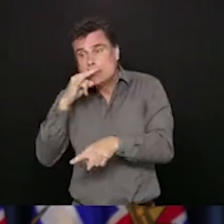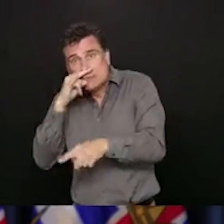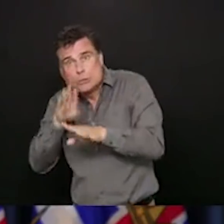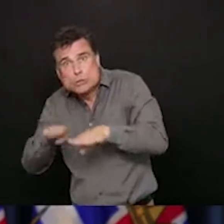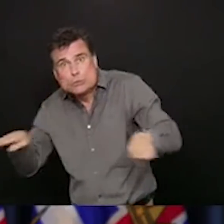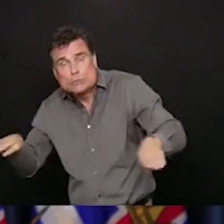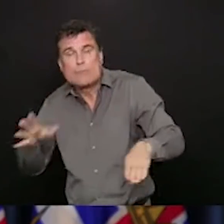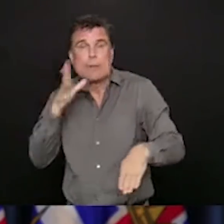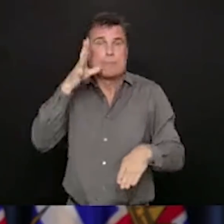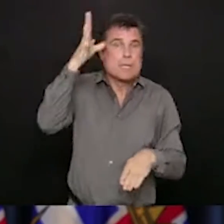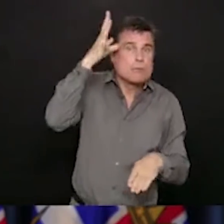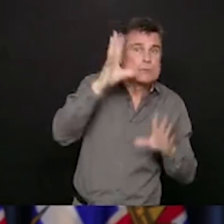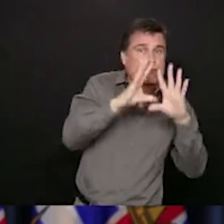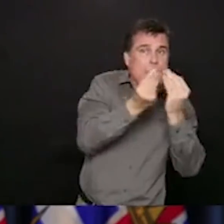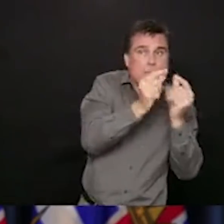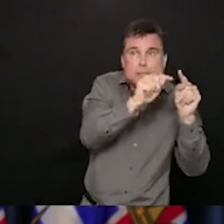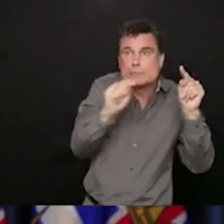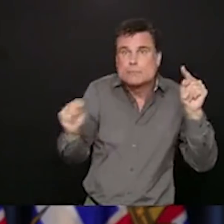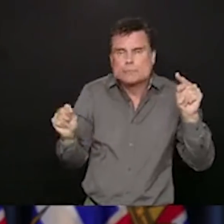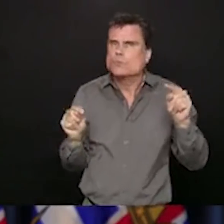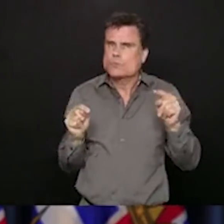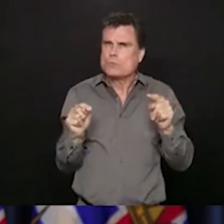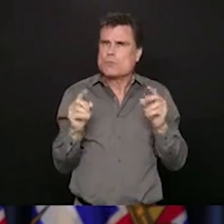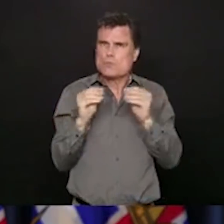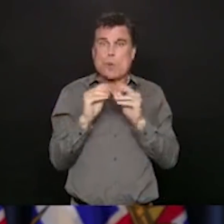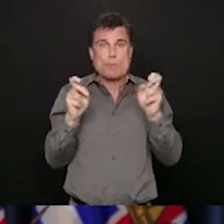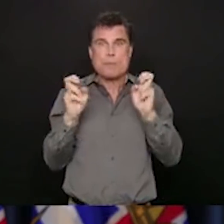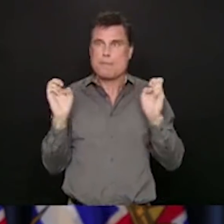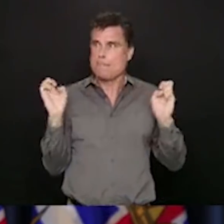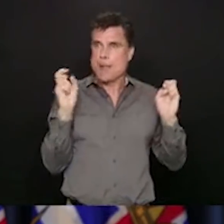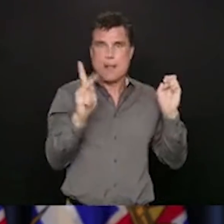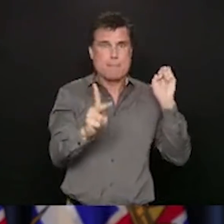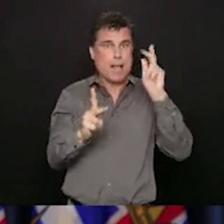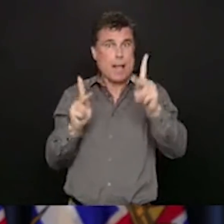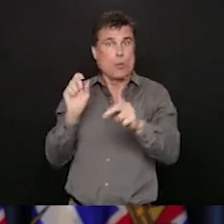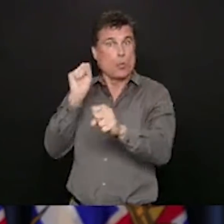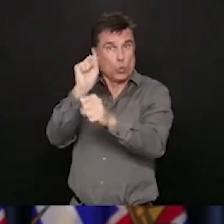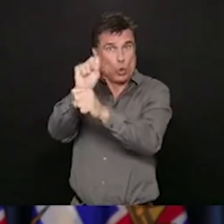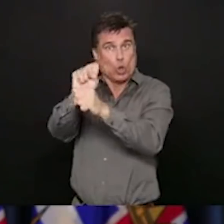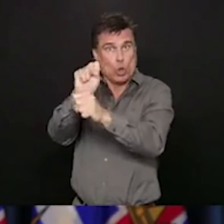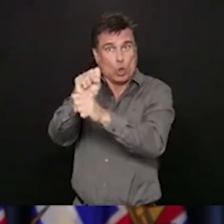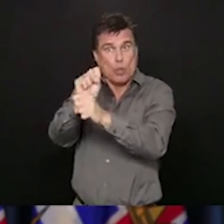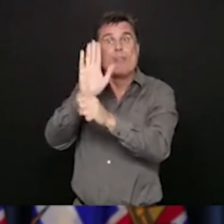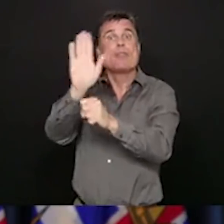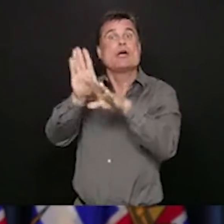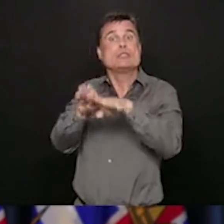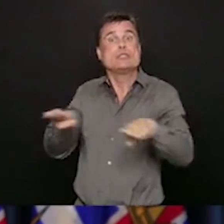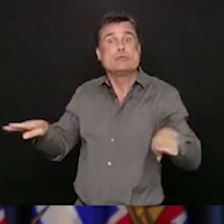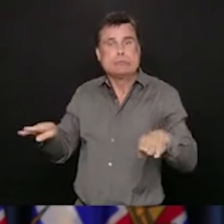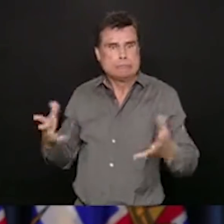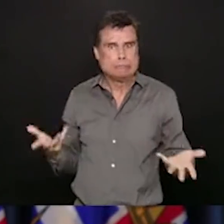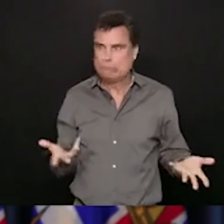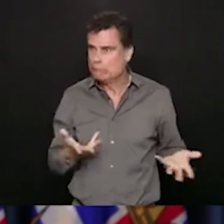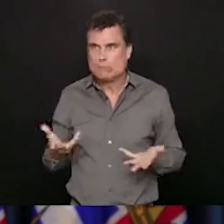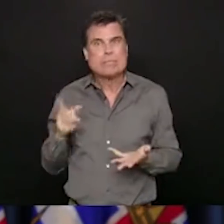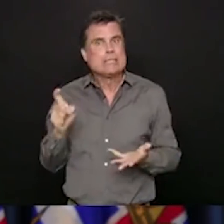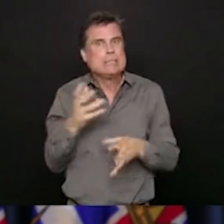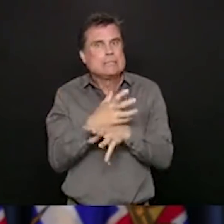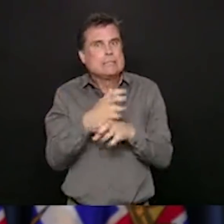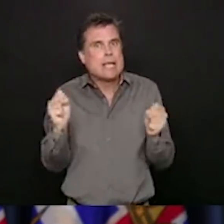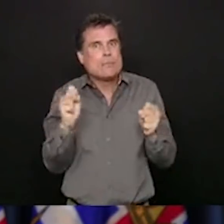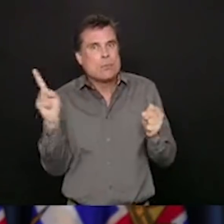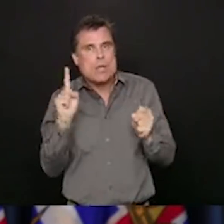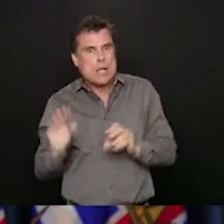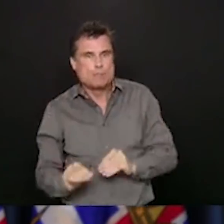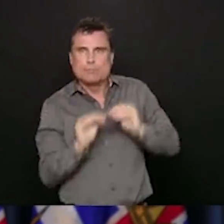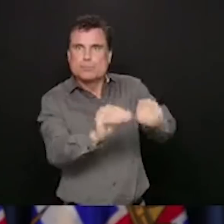to ensure that children are safe is going to increase. That means childcare will become more focused. That means K-12 will become more focused, but it will be done